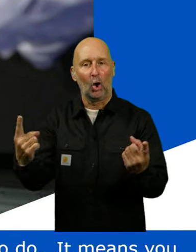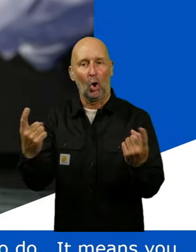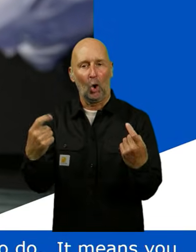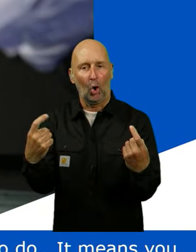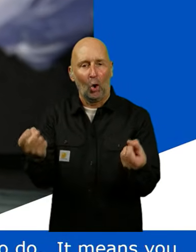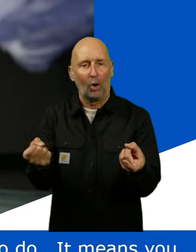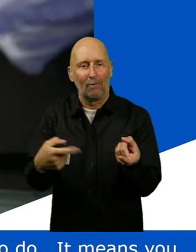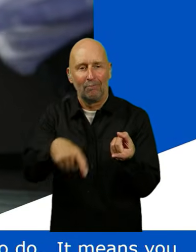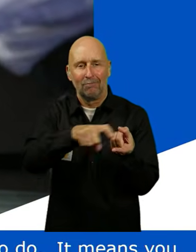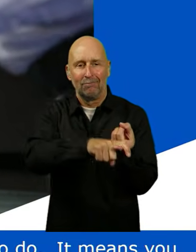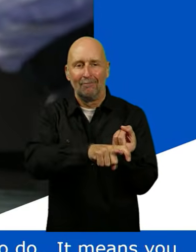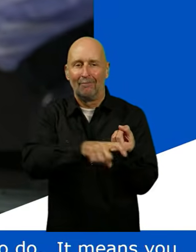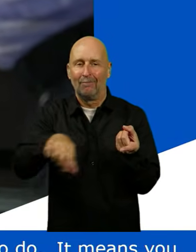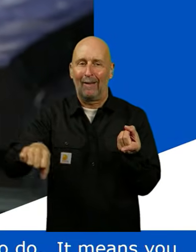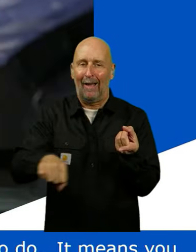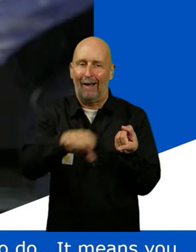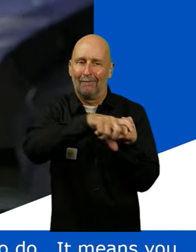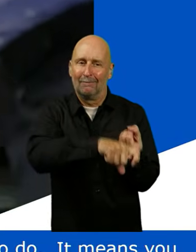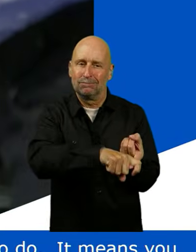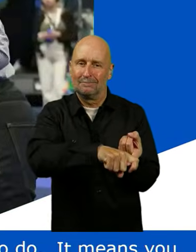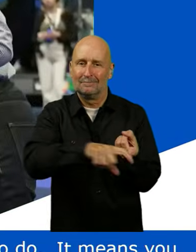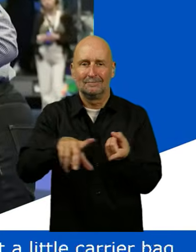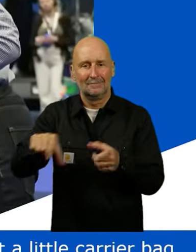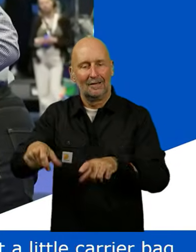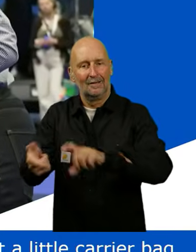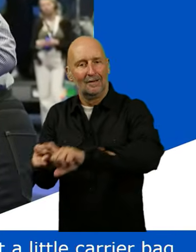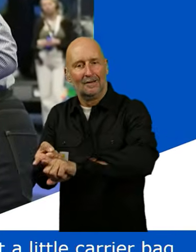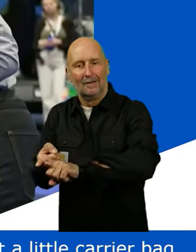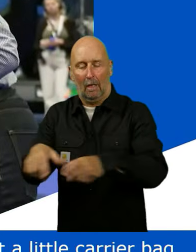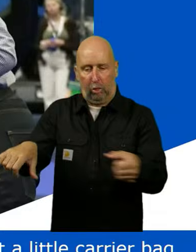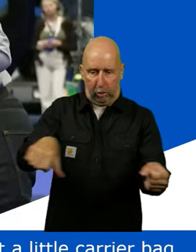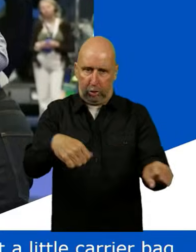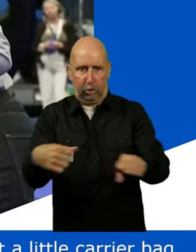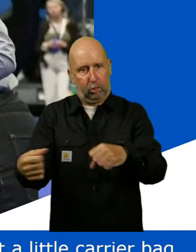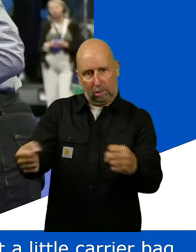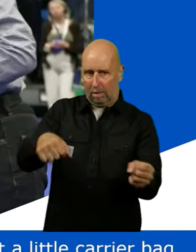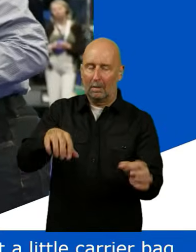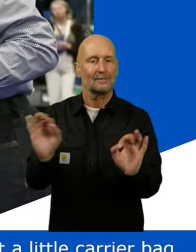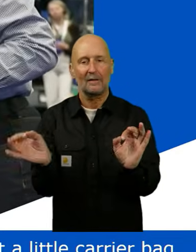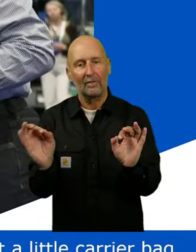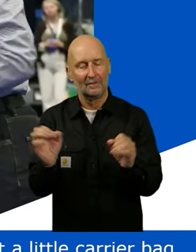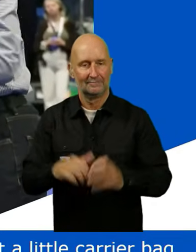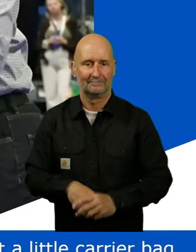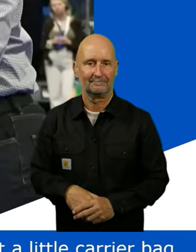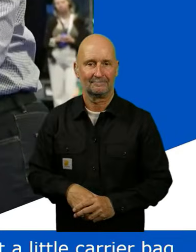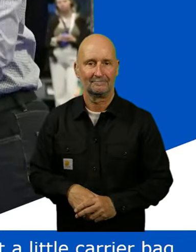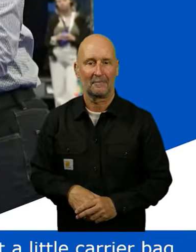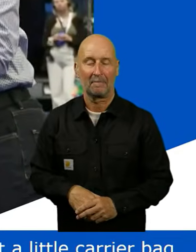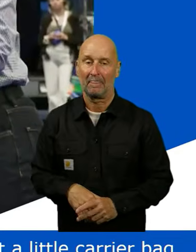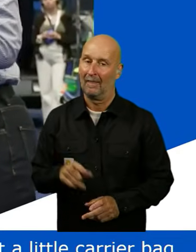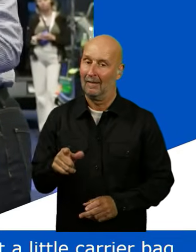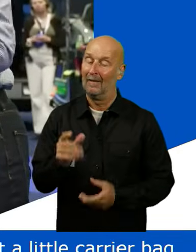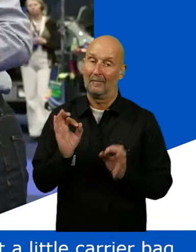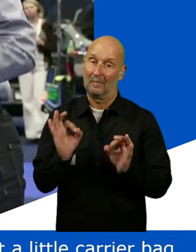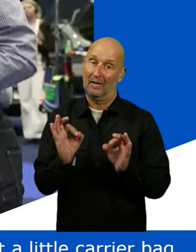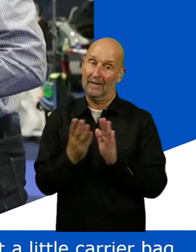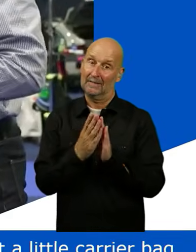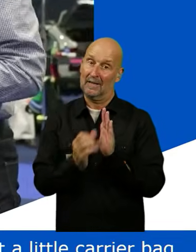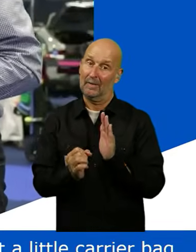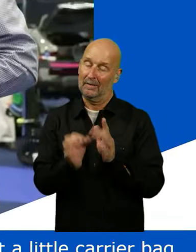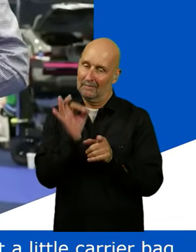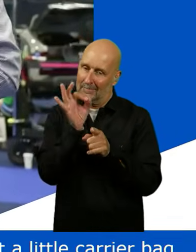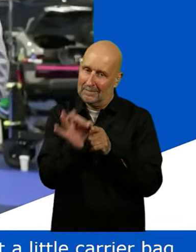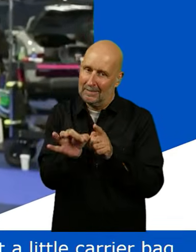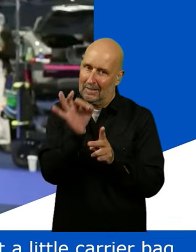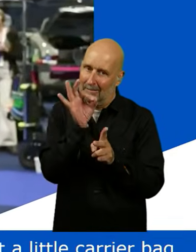you can pop shopping bags here, and again, they won't roll about when you go around corners. It's a great example of all the attention